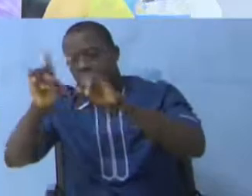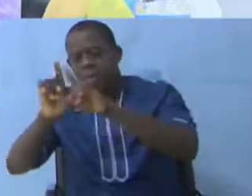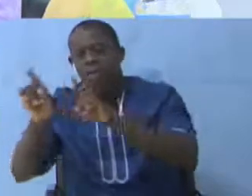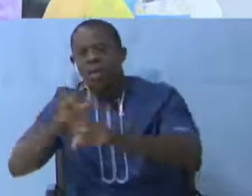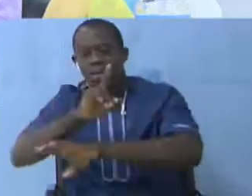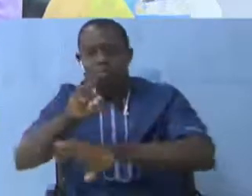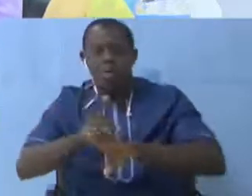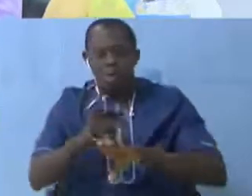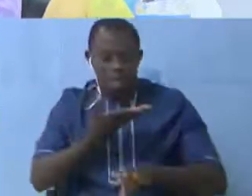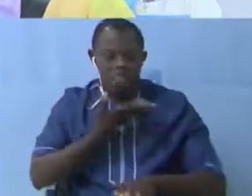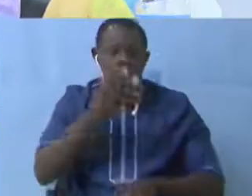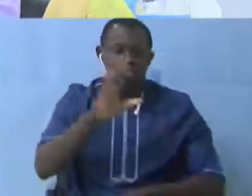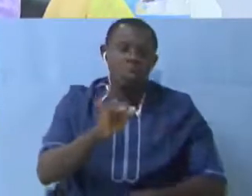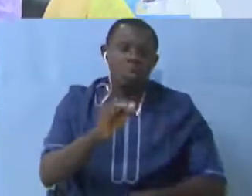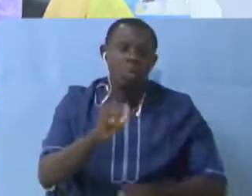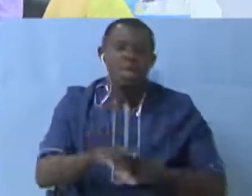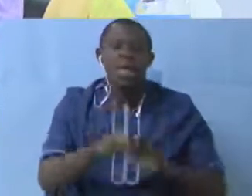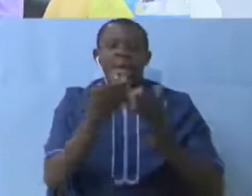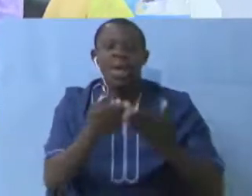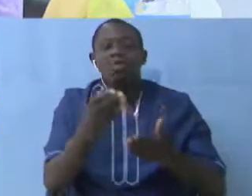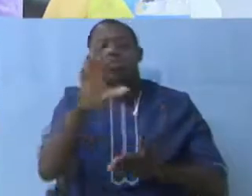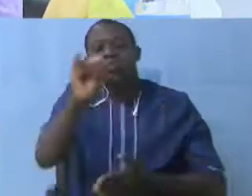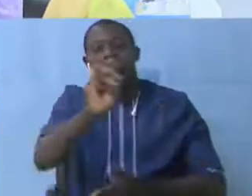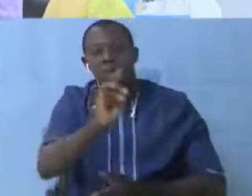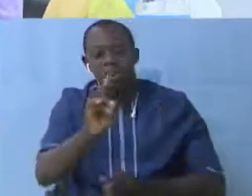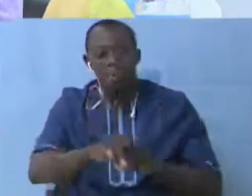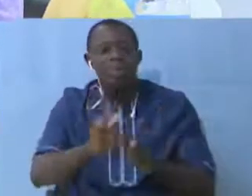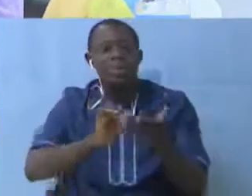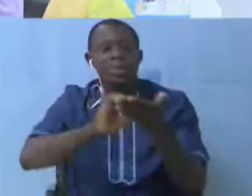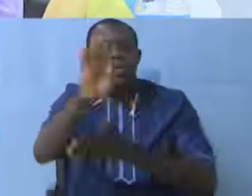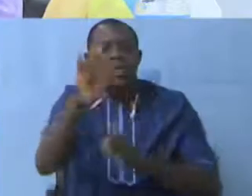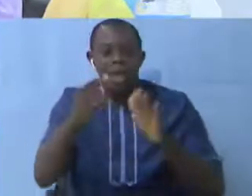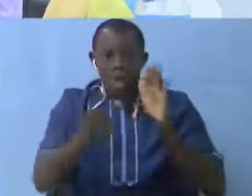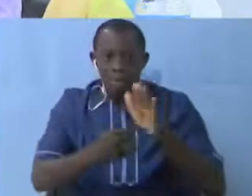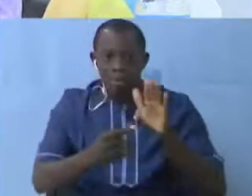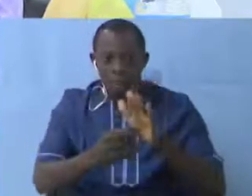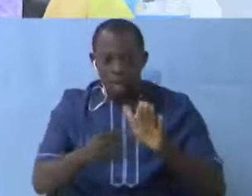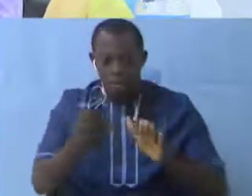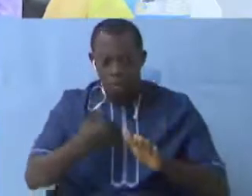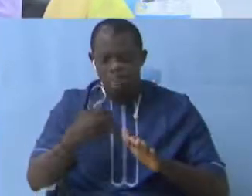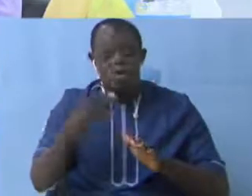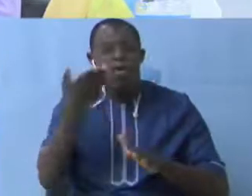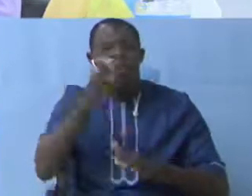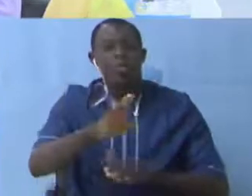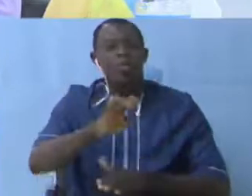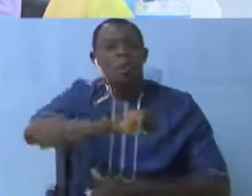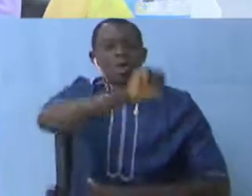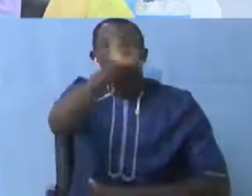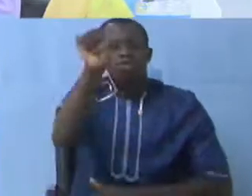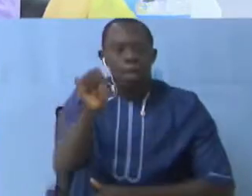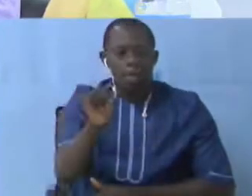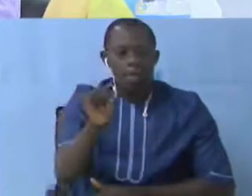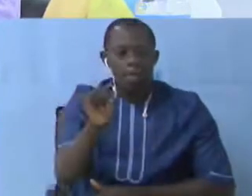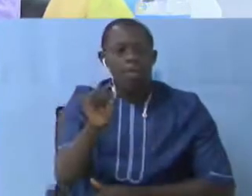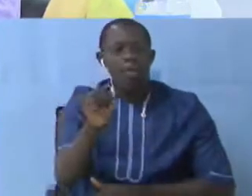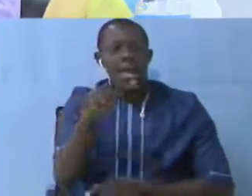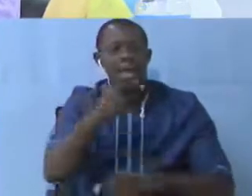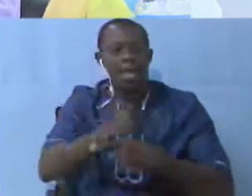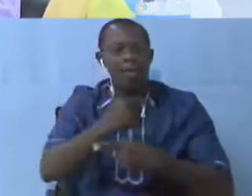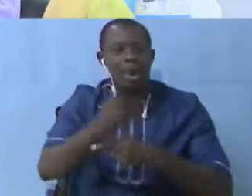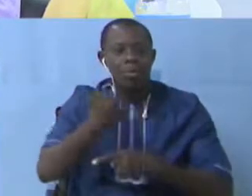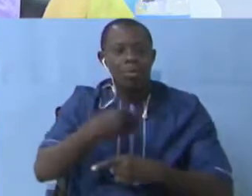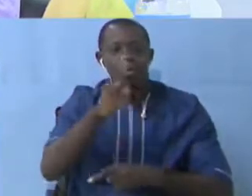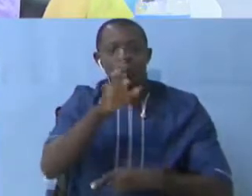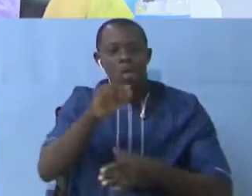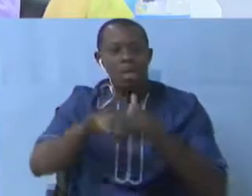nag seen campagne. So they sent it to key people in the diaspora for the fundraising. ñu yónnee ko ci yenn nit